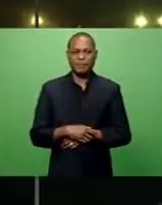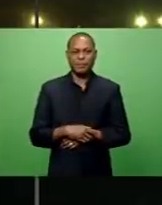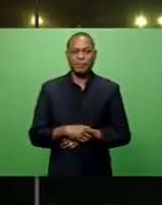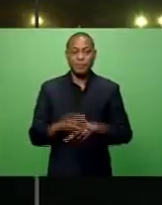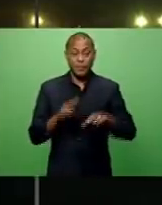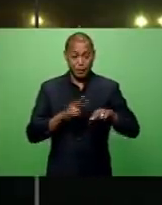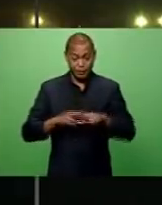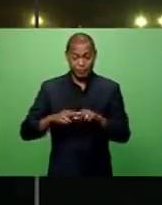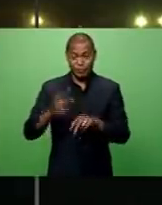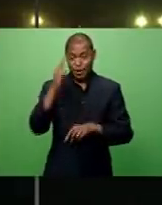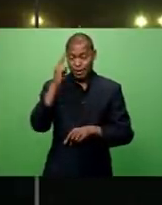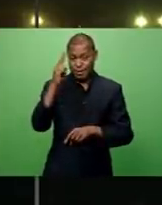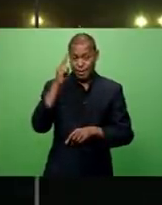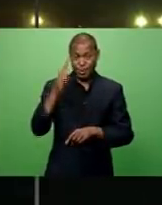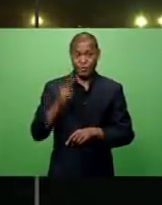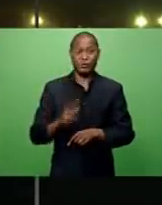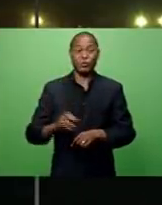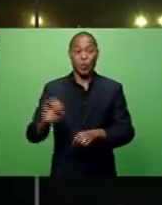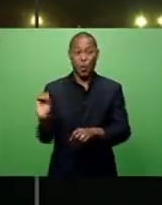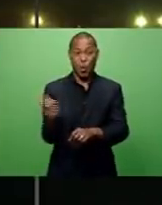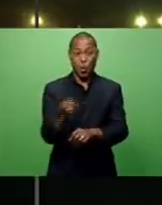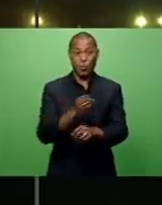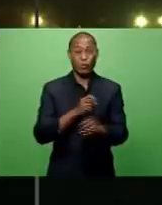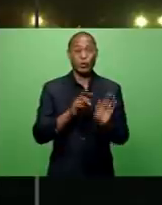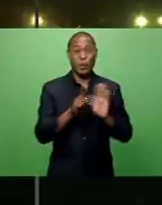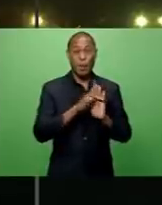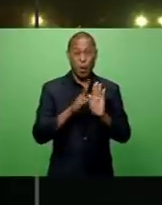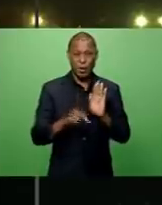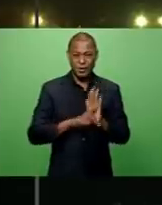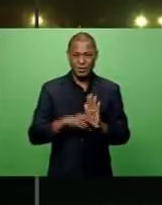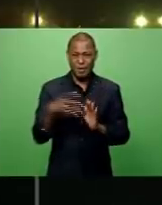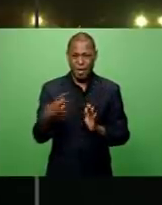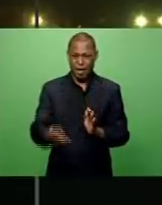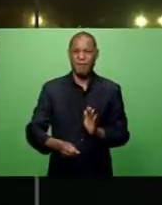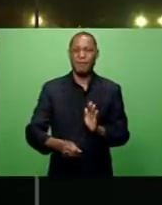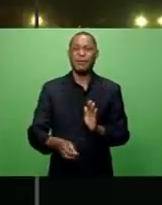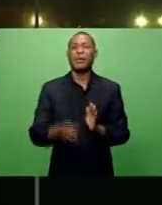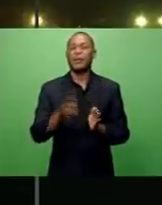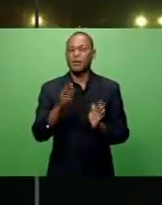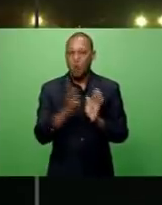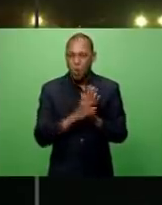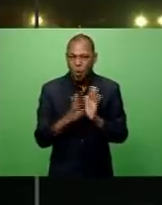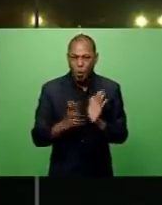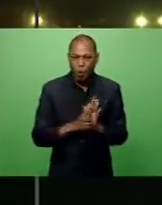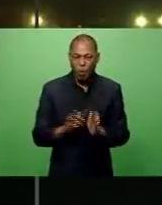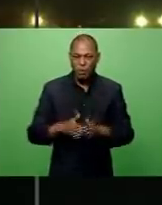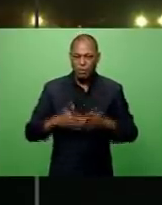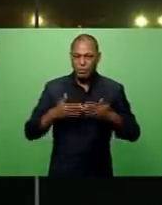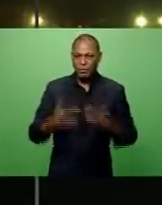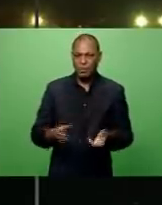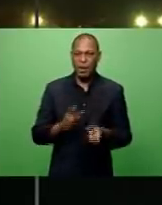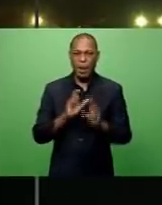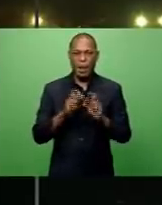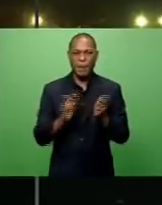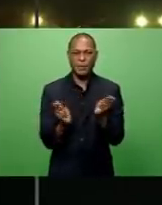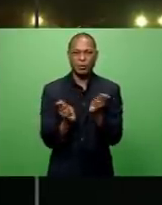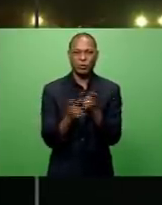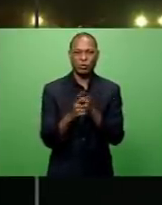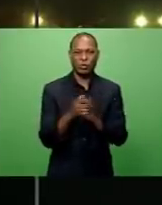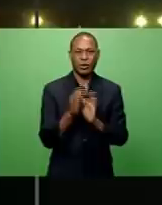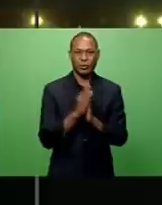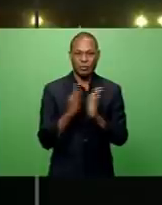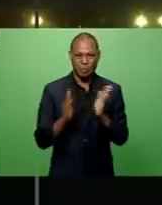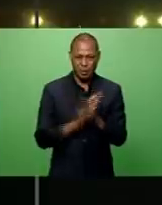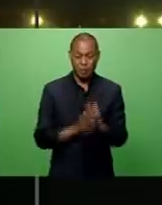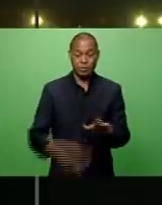Fiji's national ocean policy will be enshrined into law through the upcoming climate change bill. Speaking in Parliament, Minister for Economy